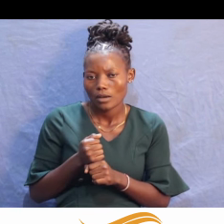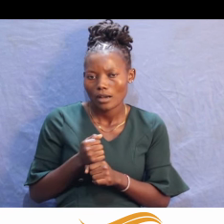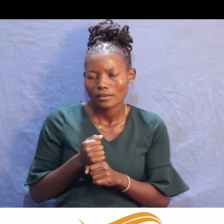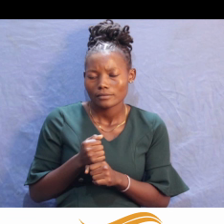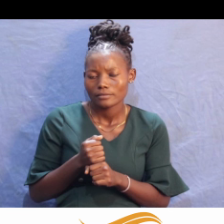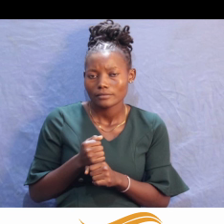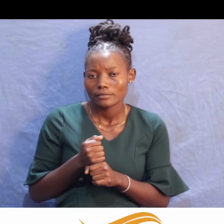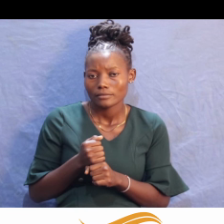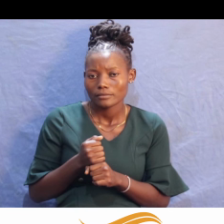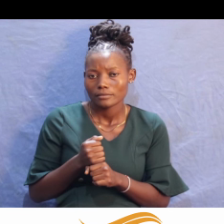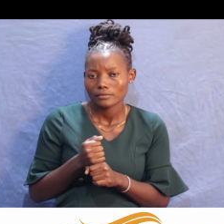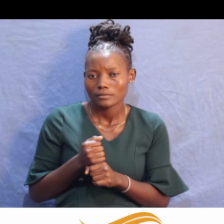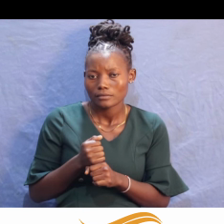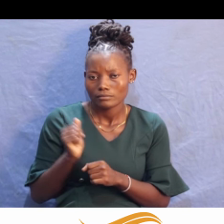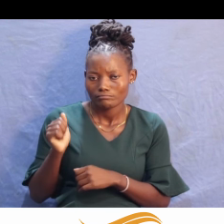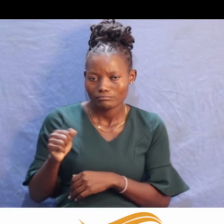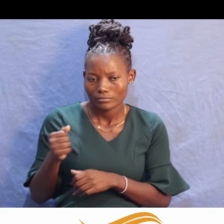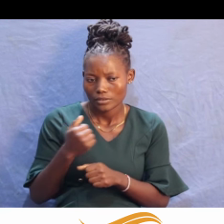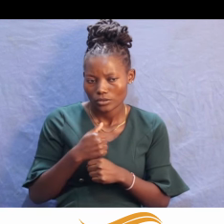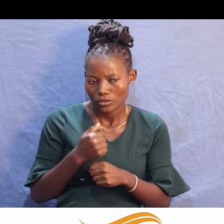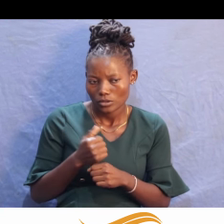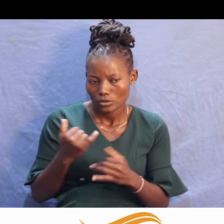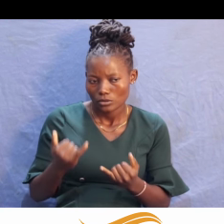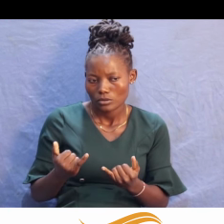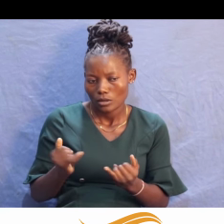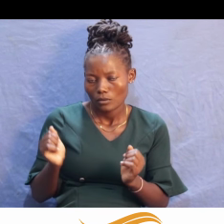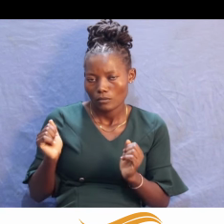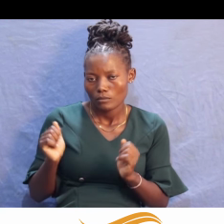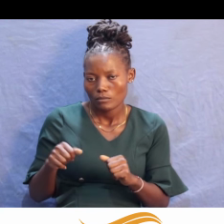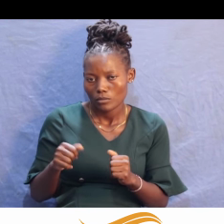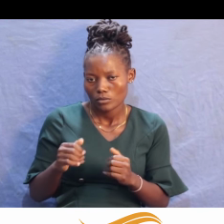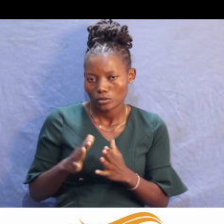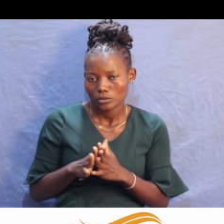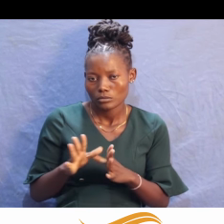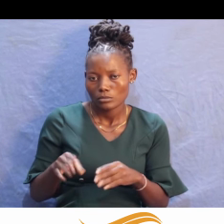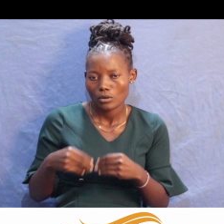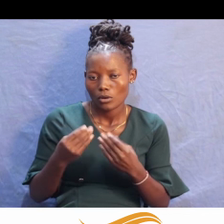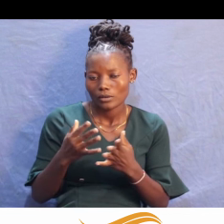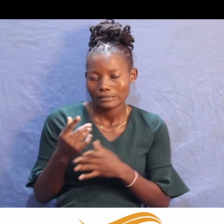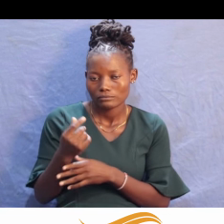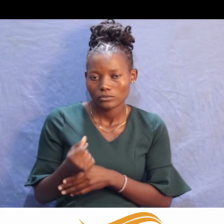themselves. And they do, so they can produce better sport.